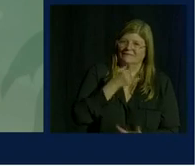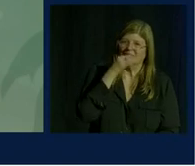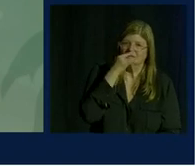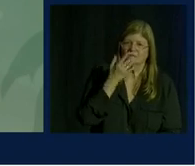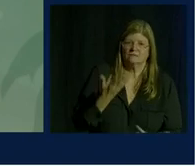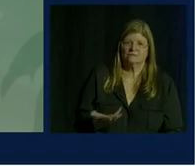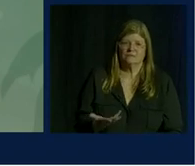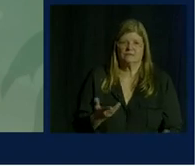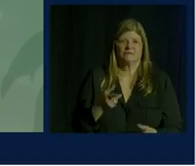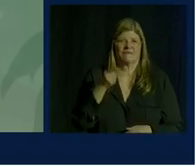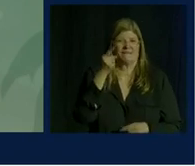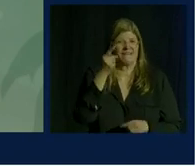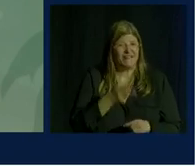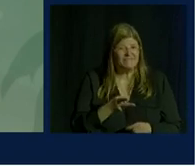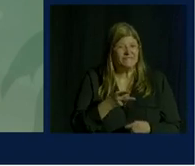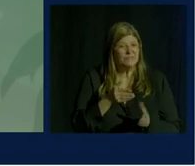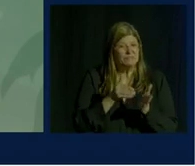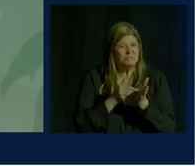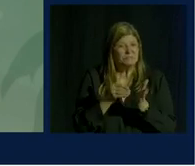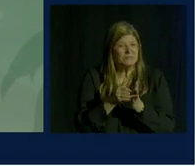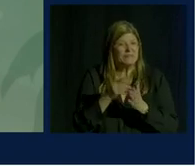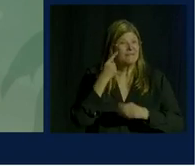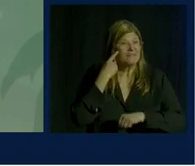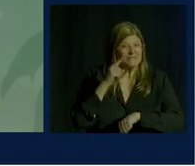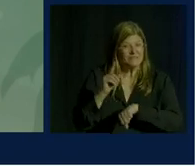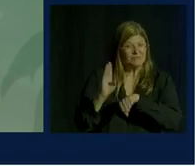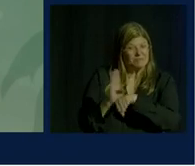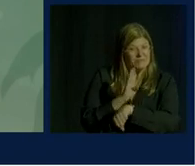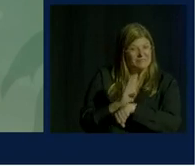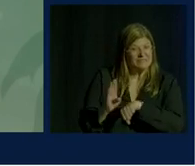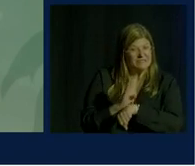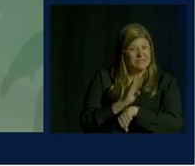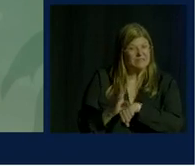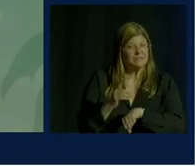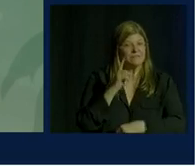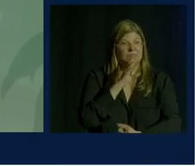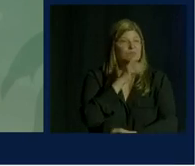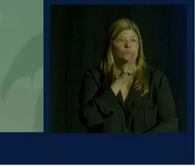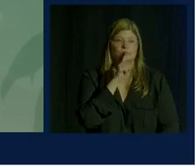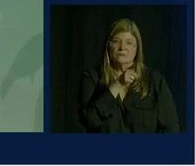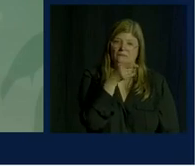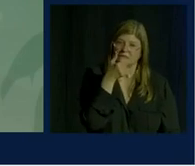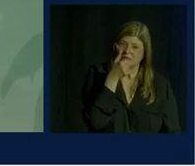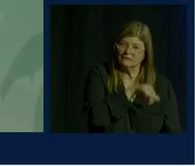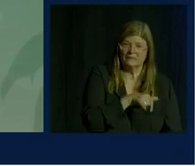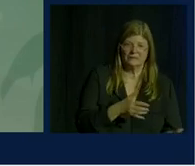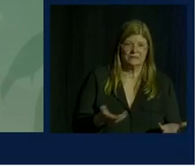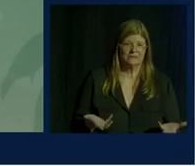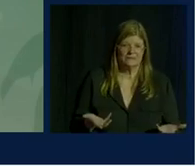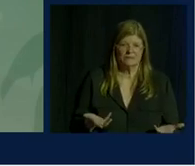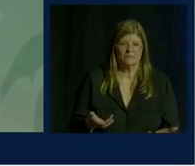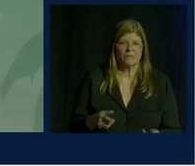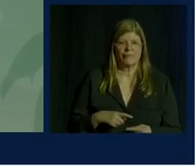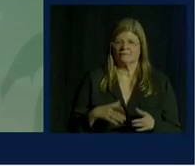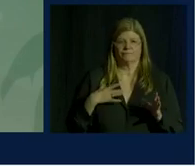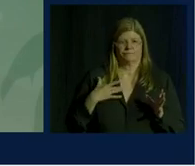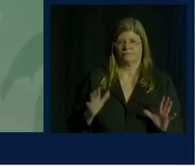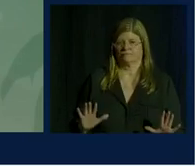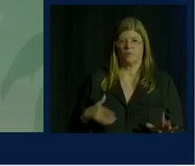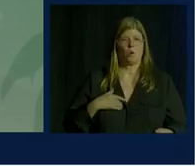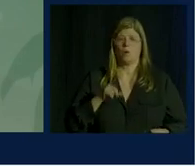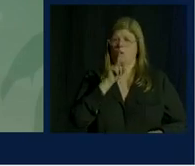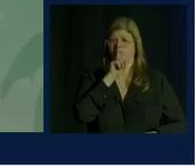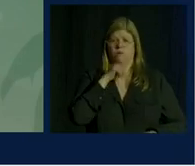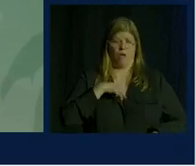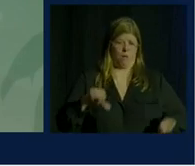business for your daughters is absolutely insane. And I say that certainly not to boast or anything like that because it's